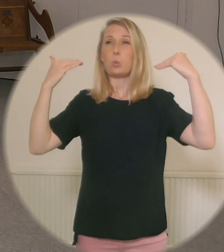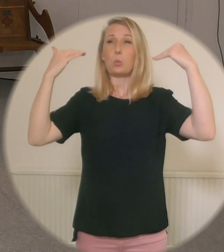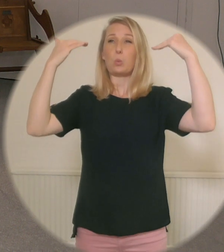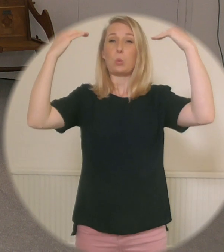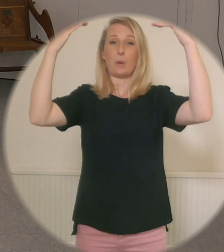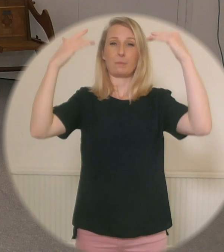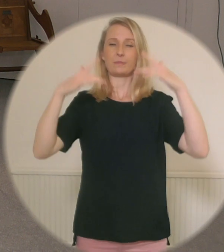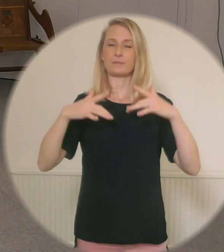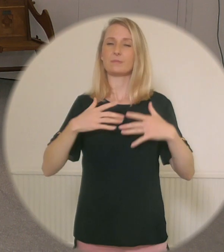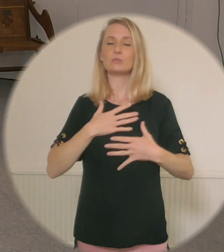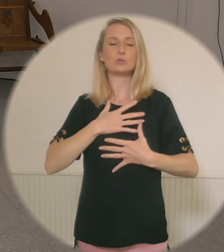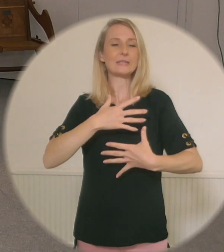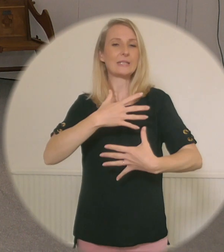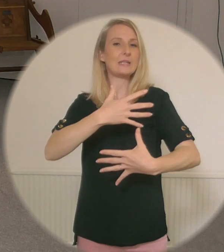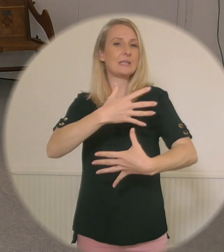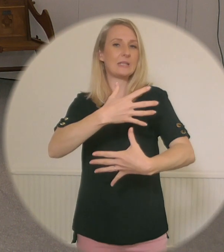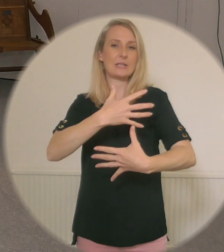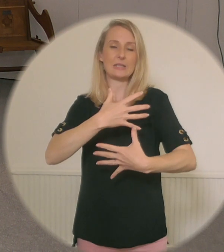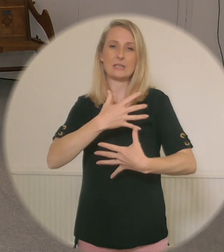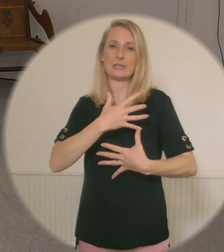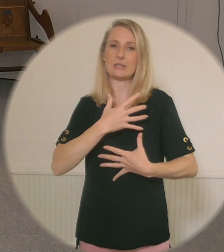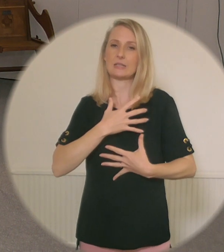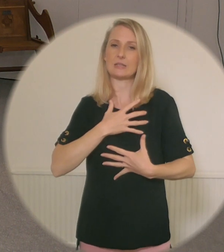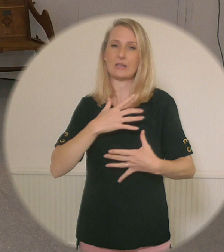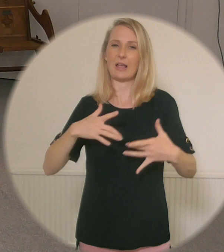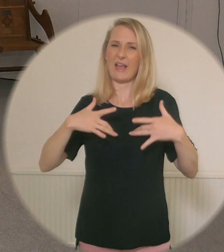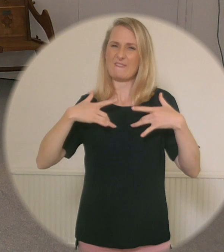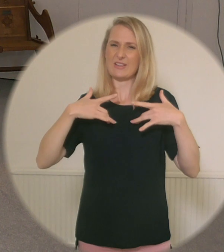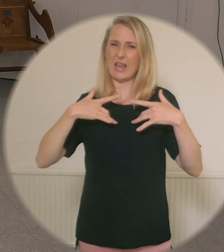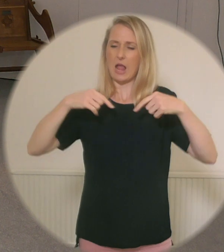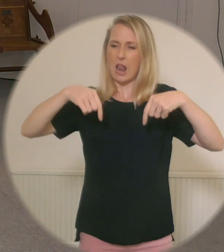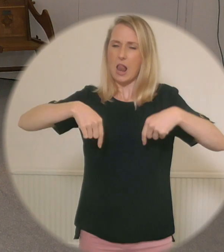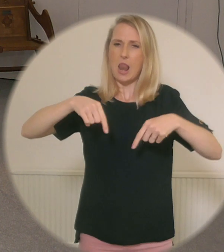Breathe deeply here. Feel your legs working.